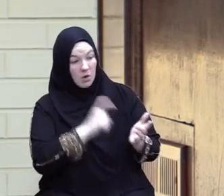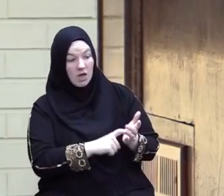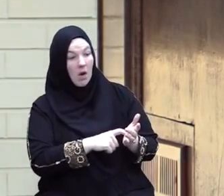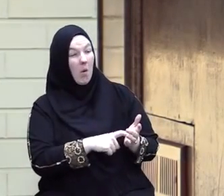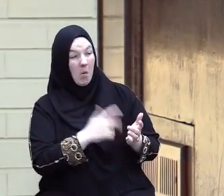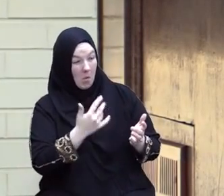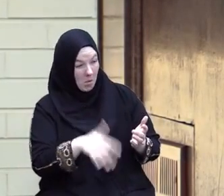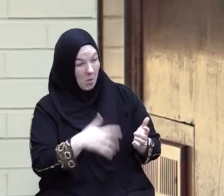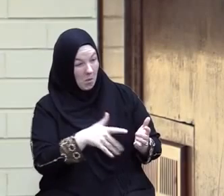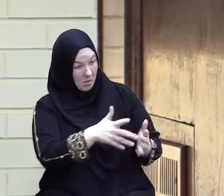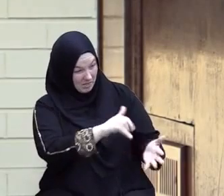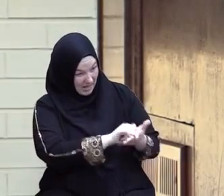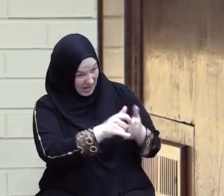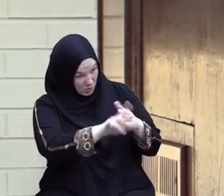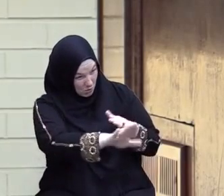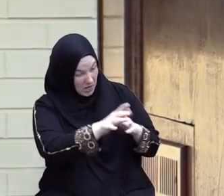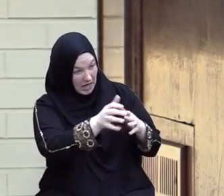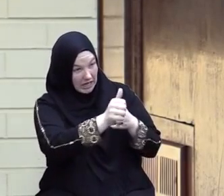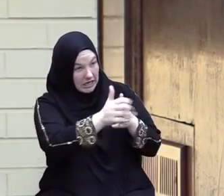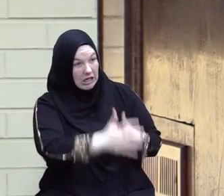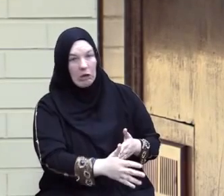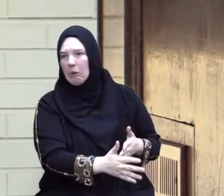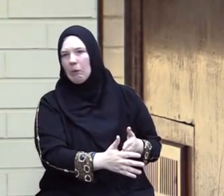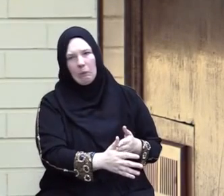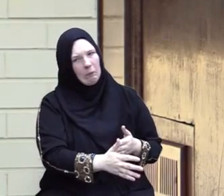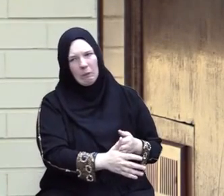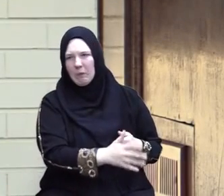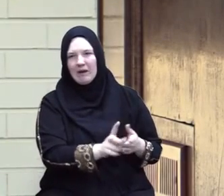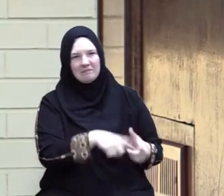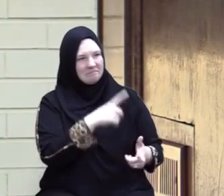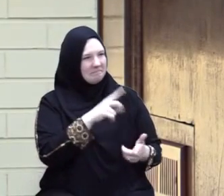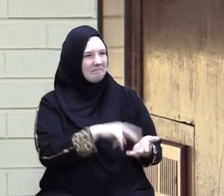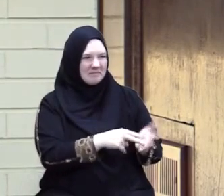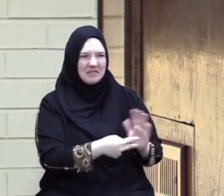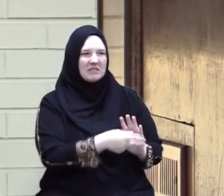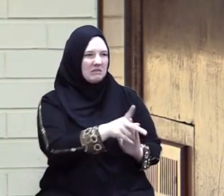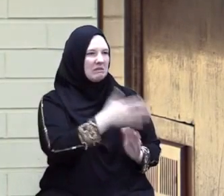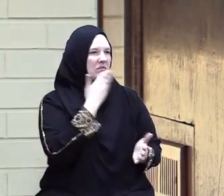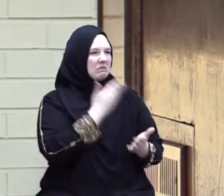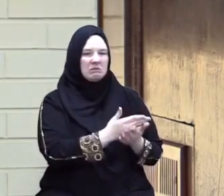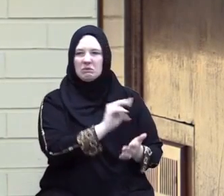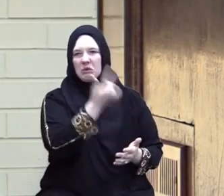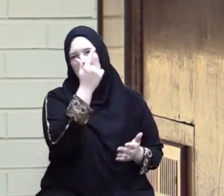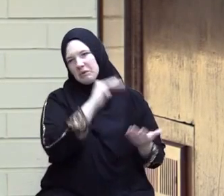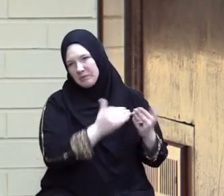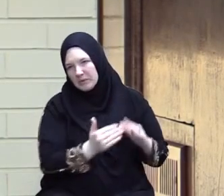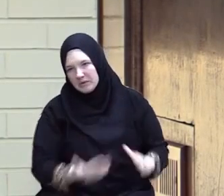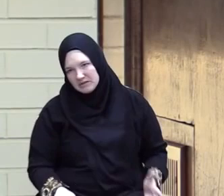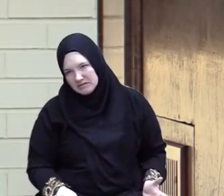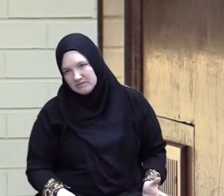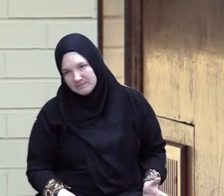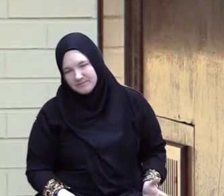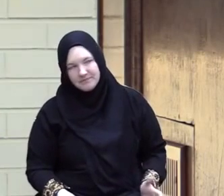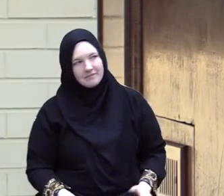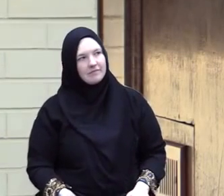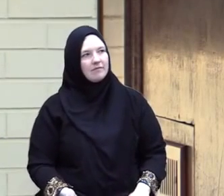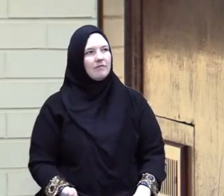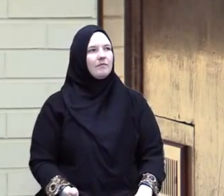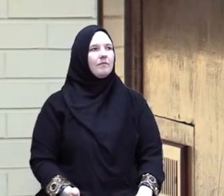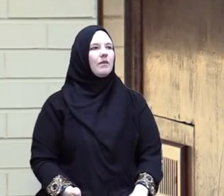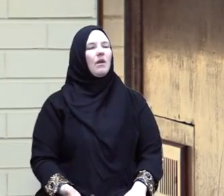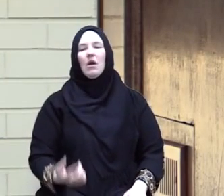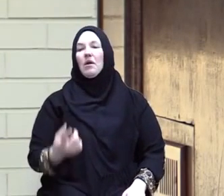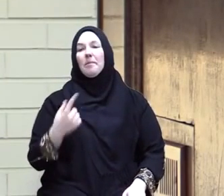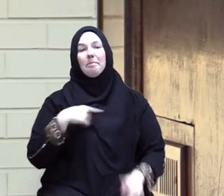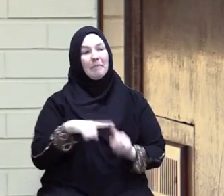course. But this is not for us. We are not destructive communities. We don't destroy anything that